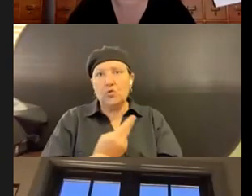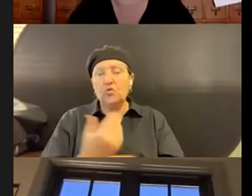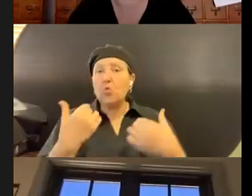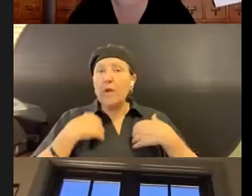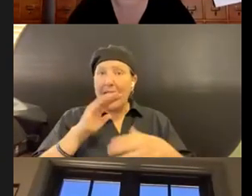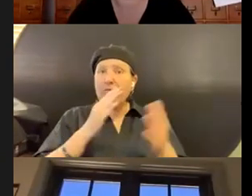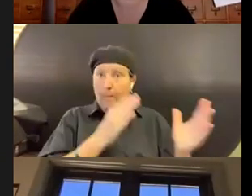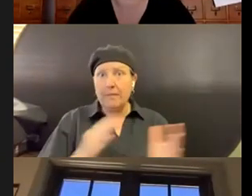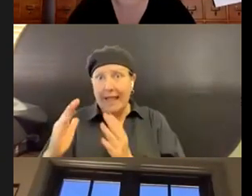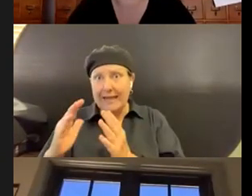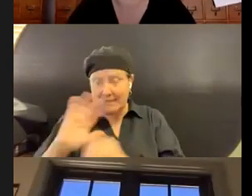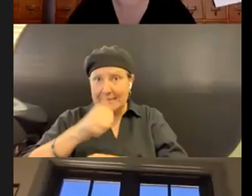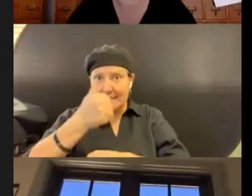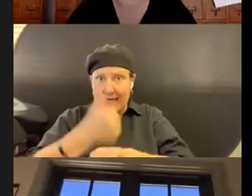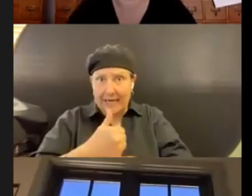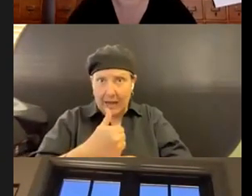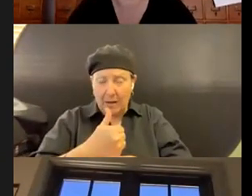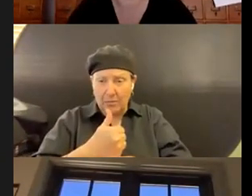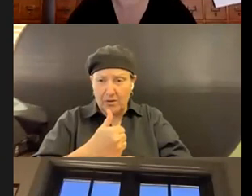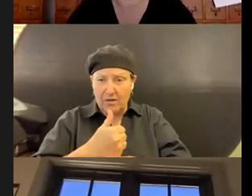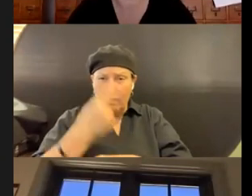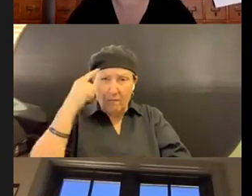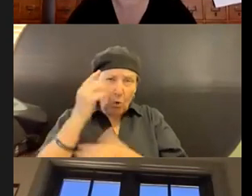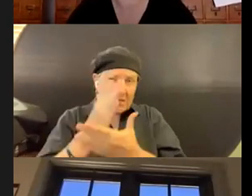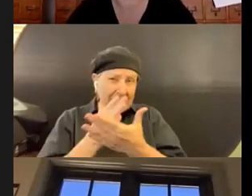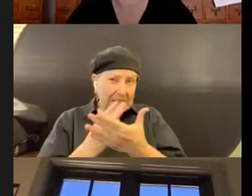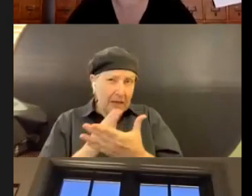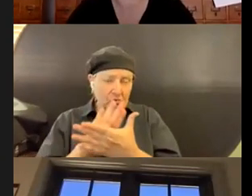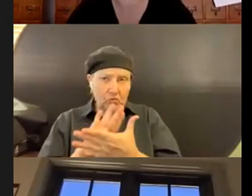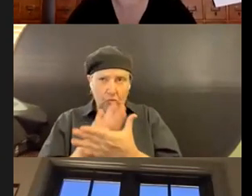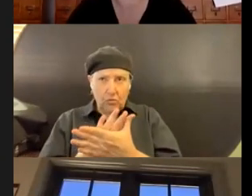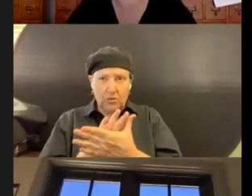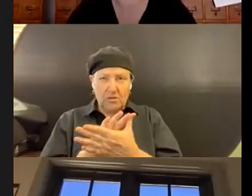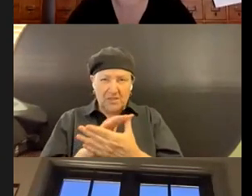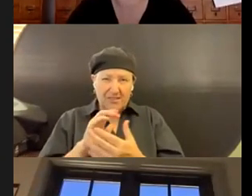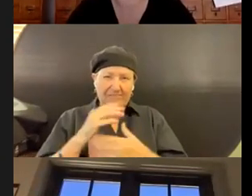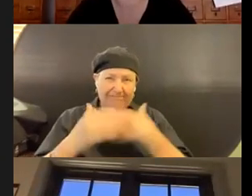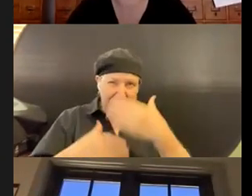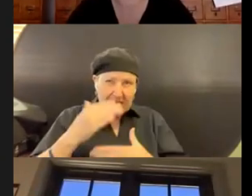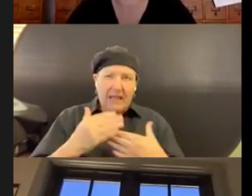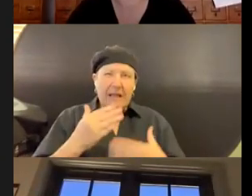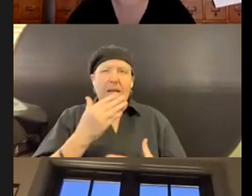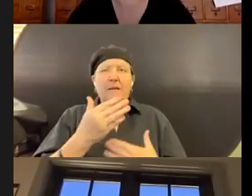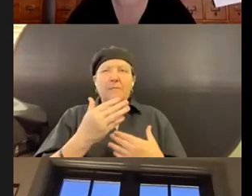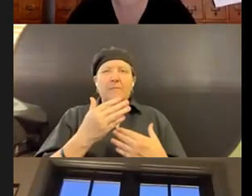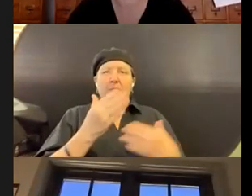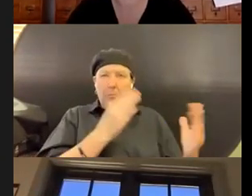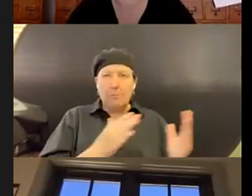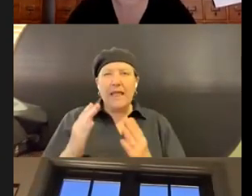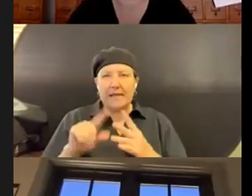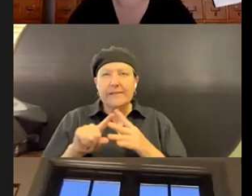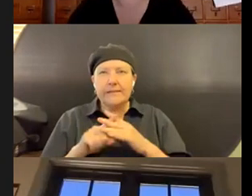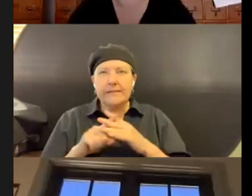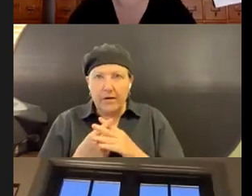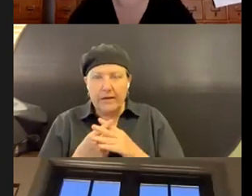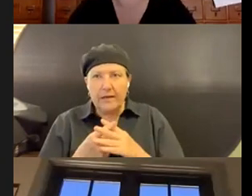district is piloting at some schools, and then we're going to be getting some